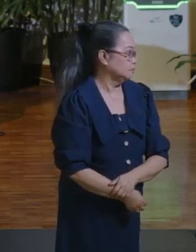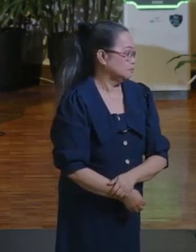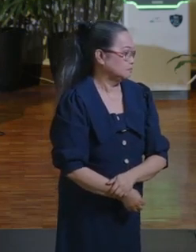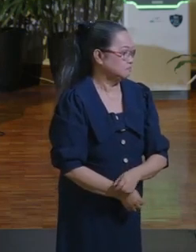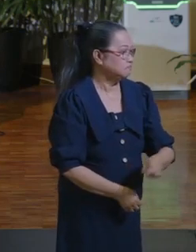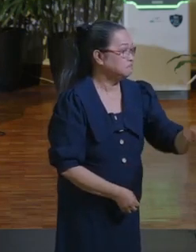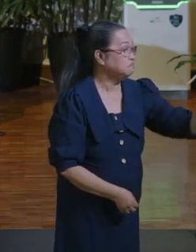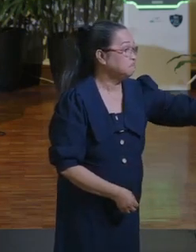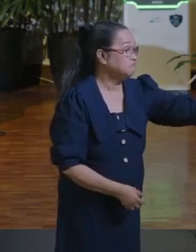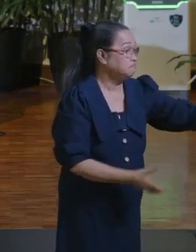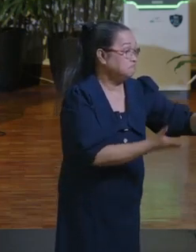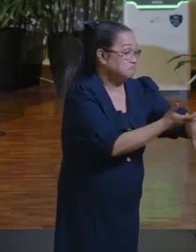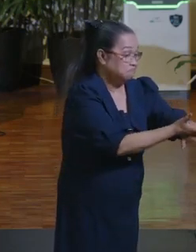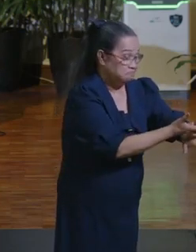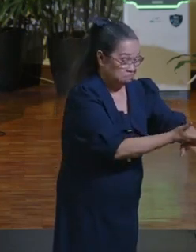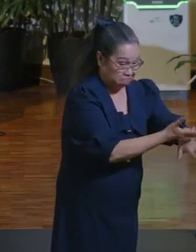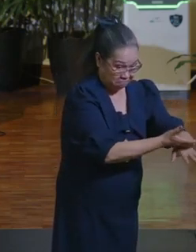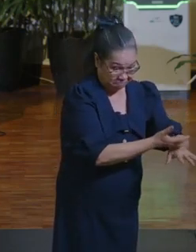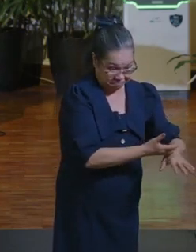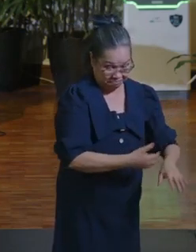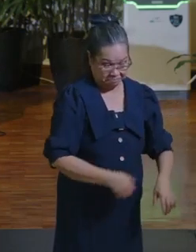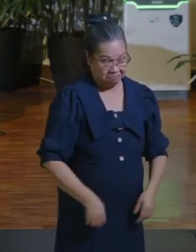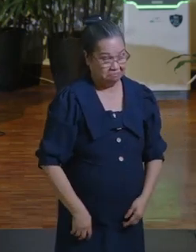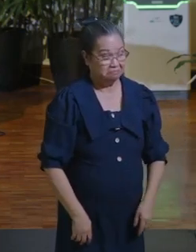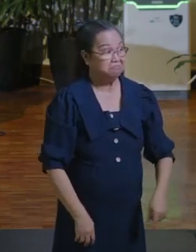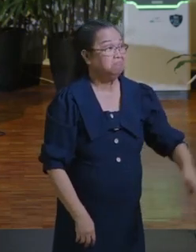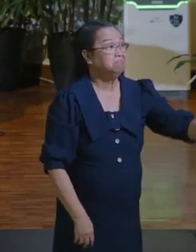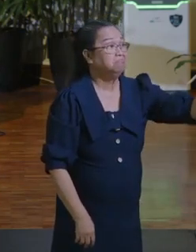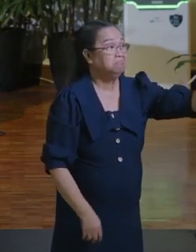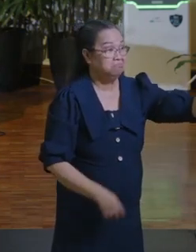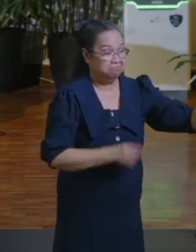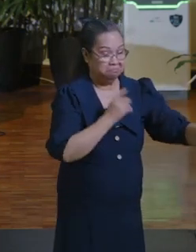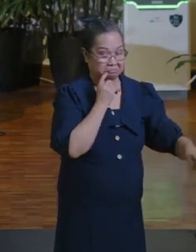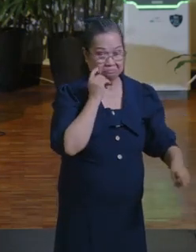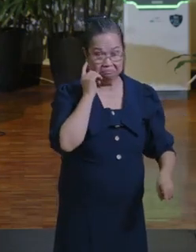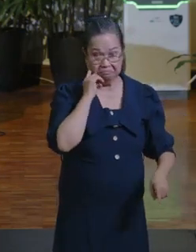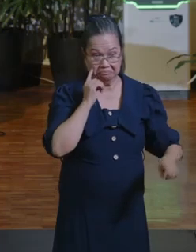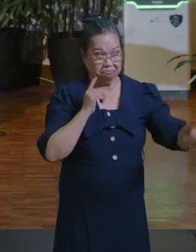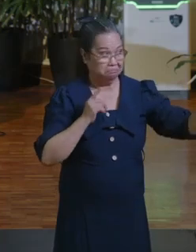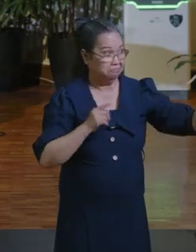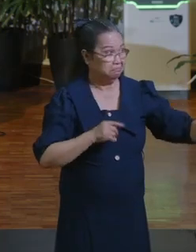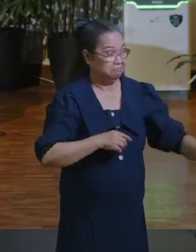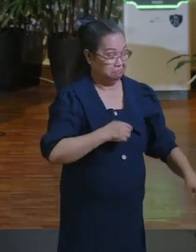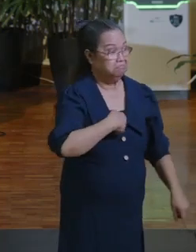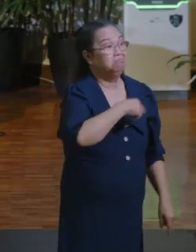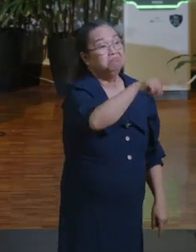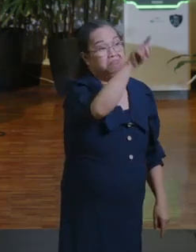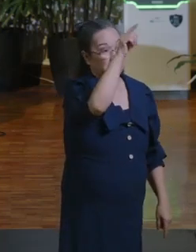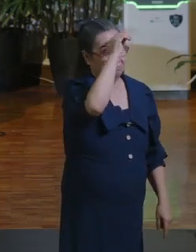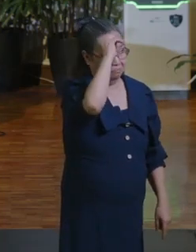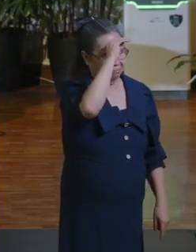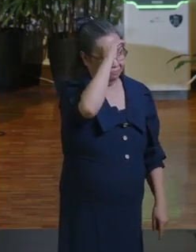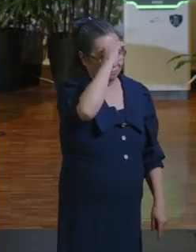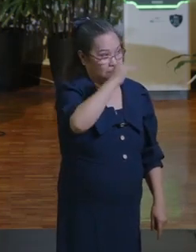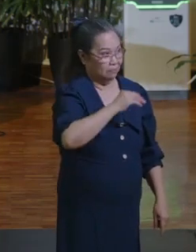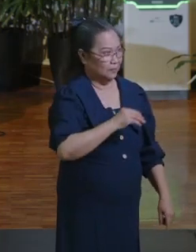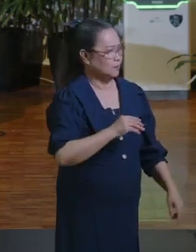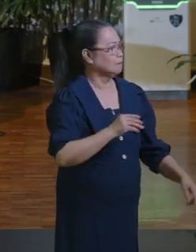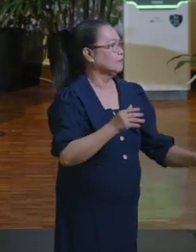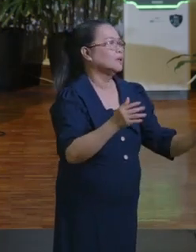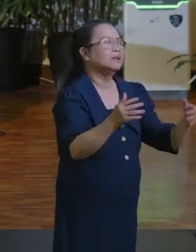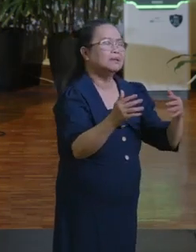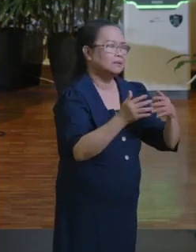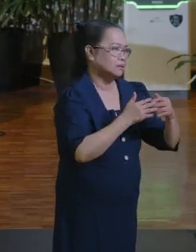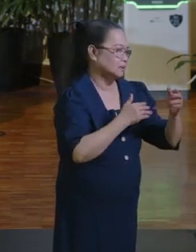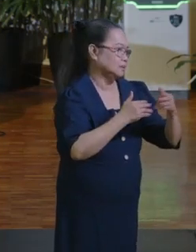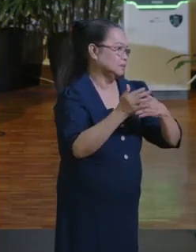ethnicity, social status, gender, ay wala nang